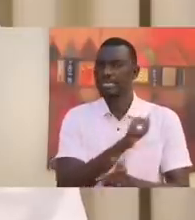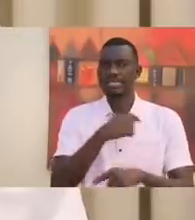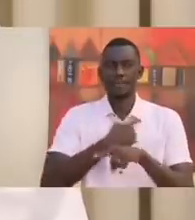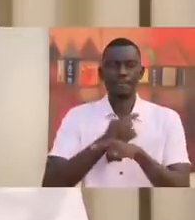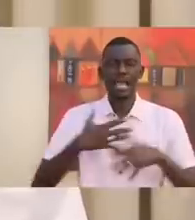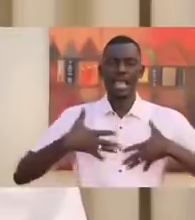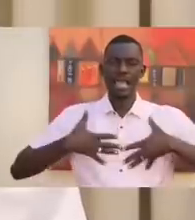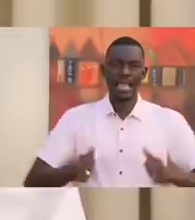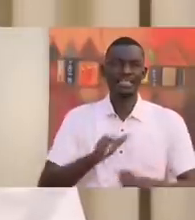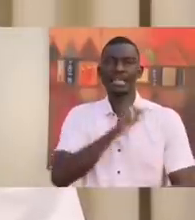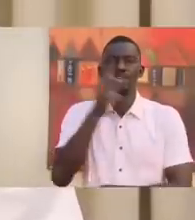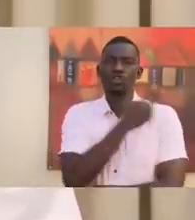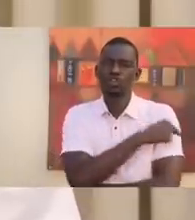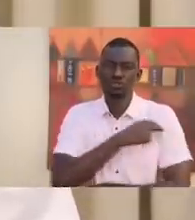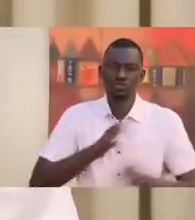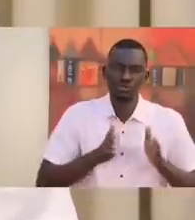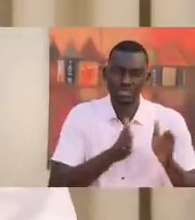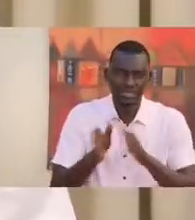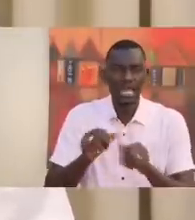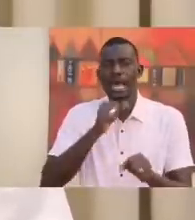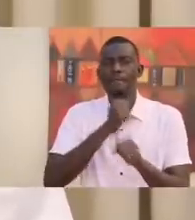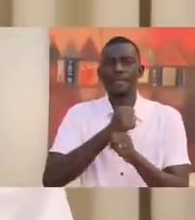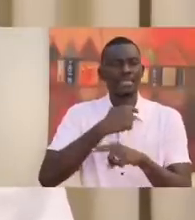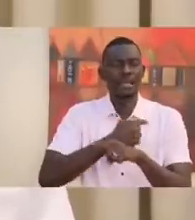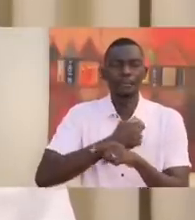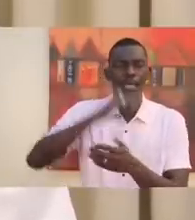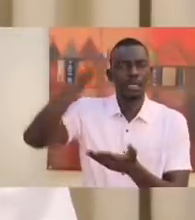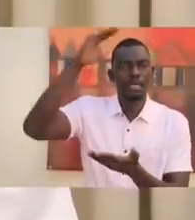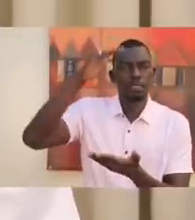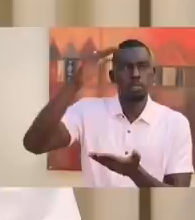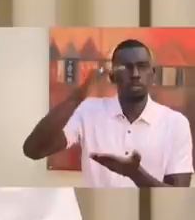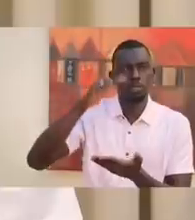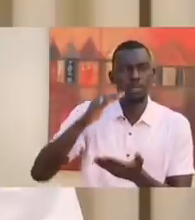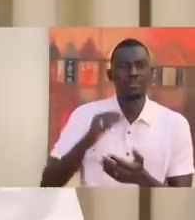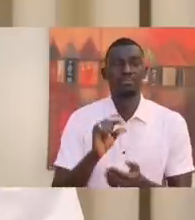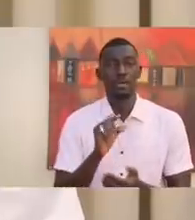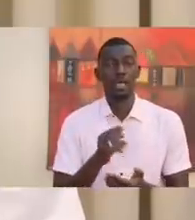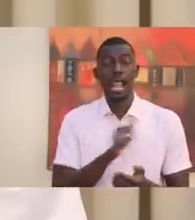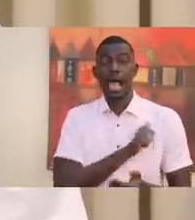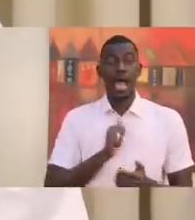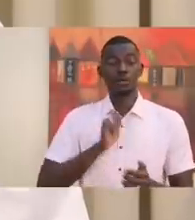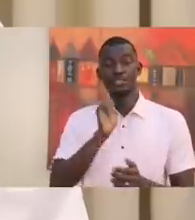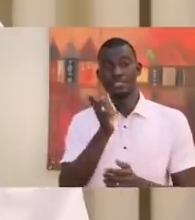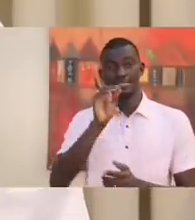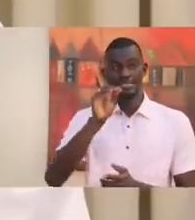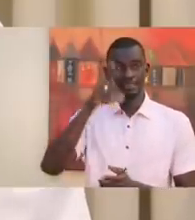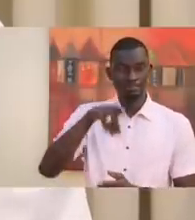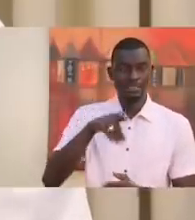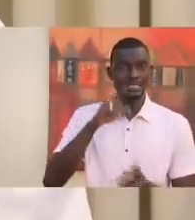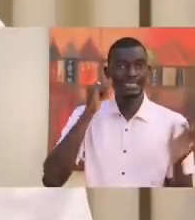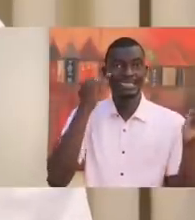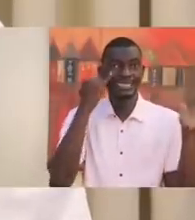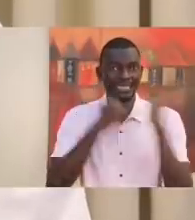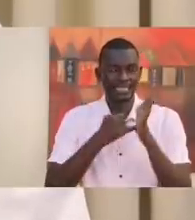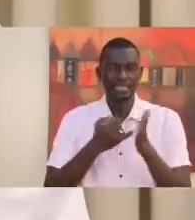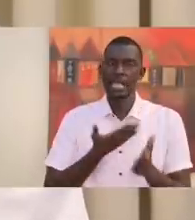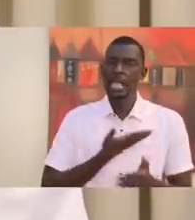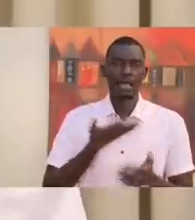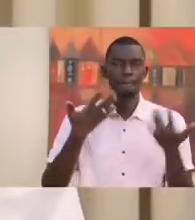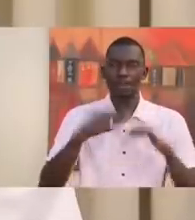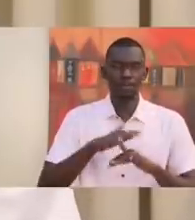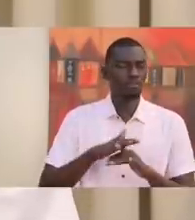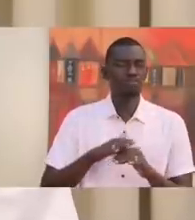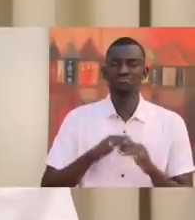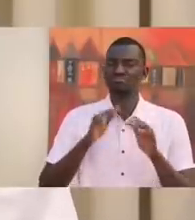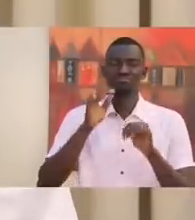scheduled congregational prayers and shall be closed immediately after the end of prayers. Mbadi ngulu iko jamal ni chochola walbe